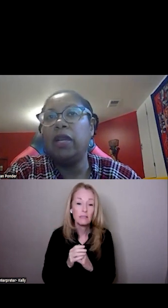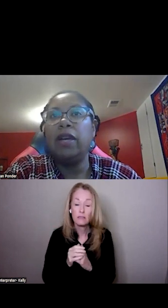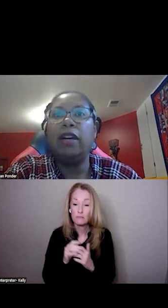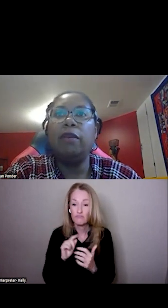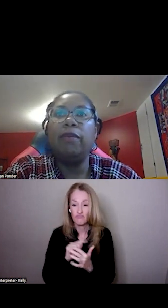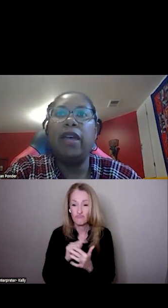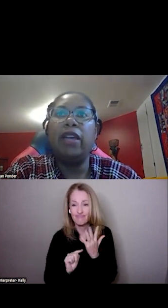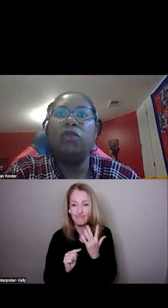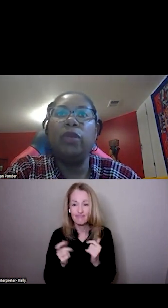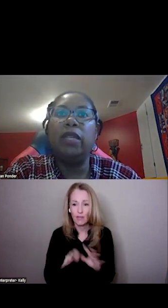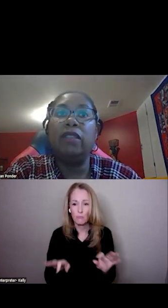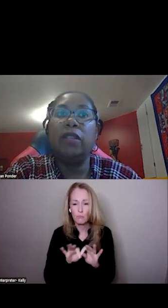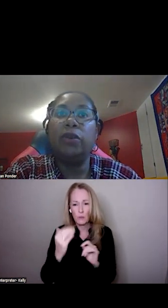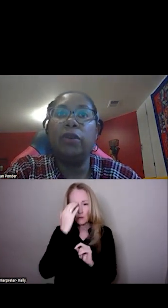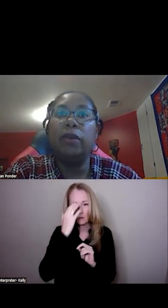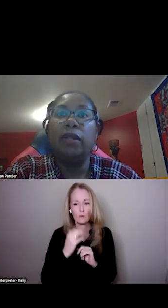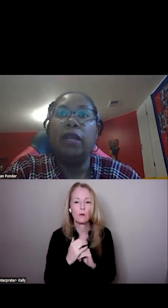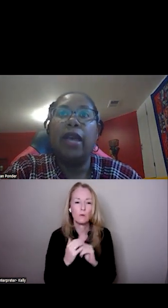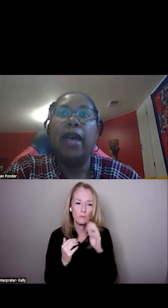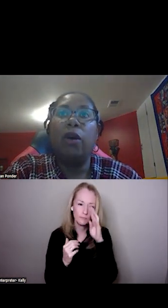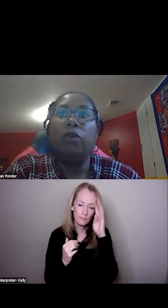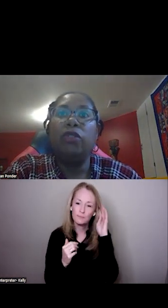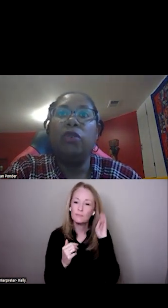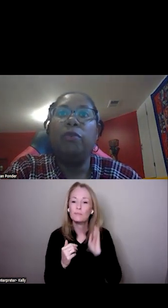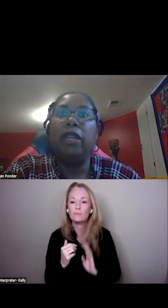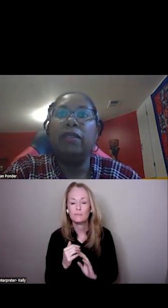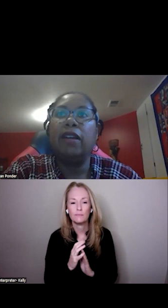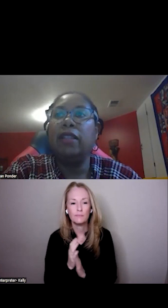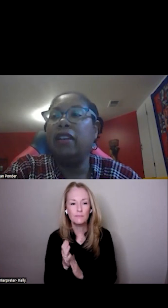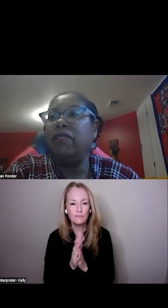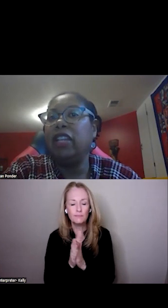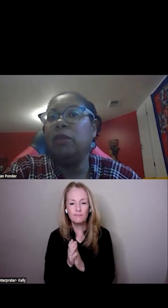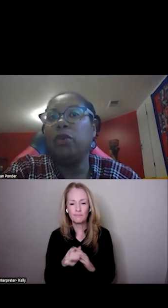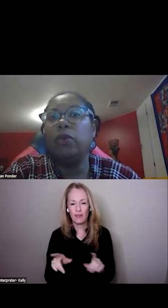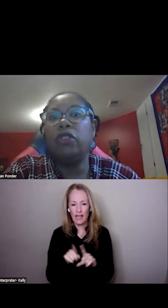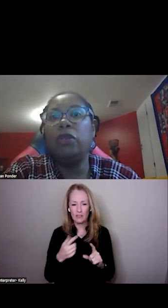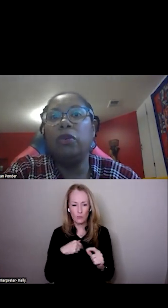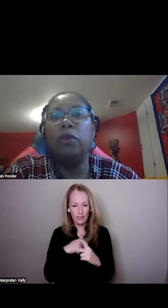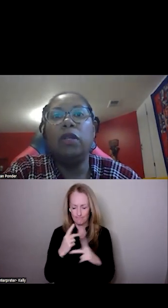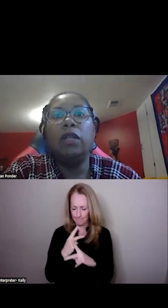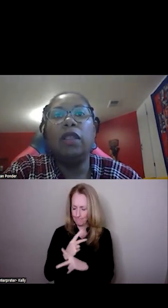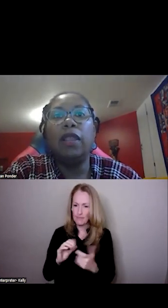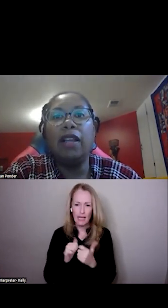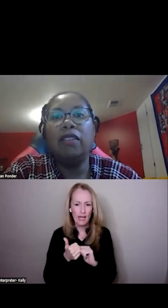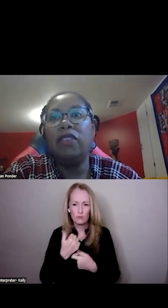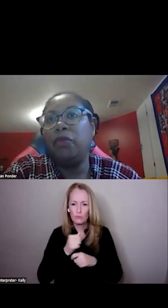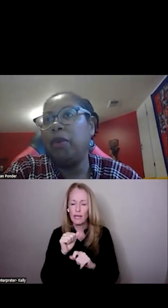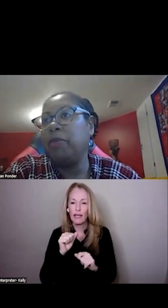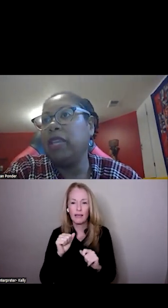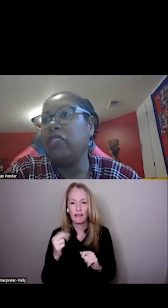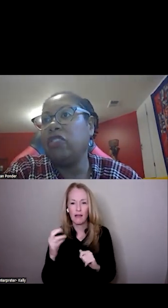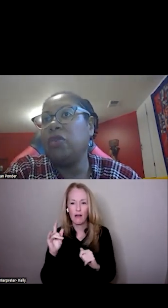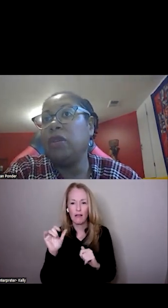know as we consider how to make this hotline available to lots of